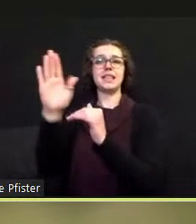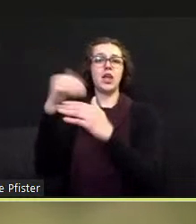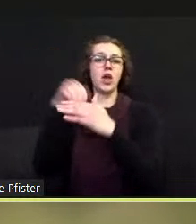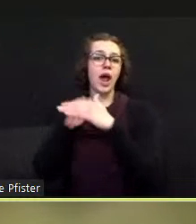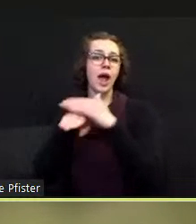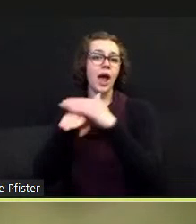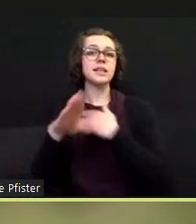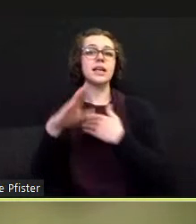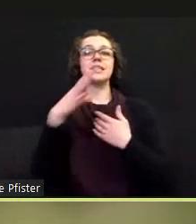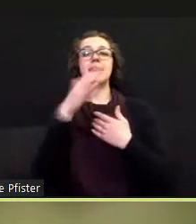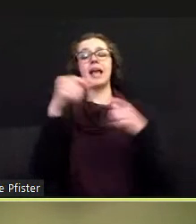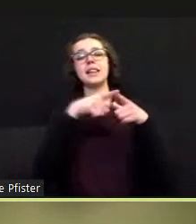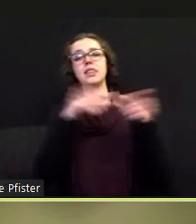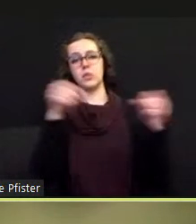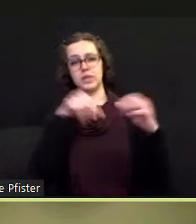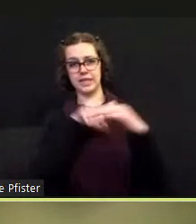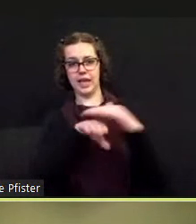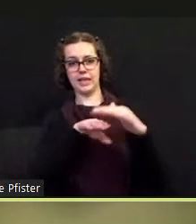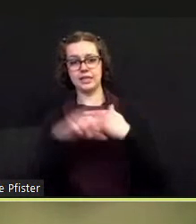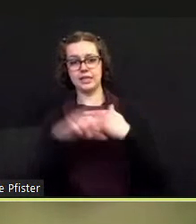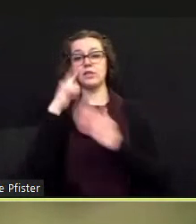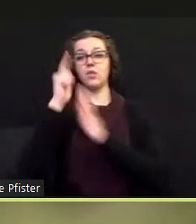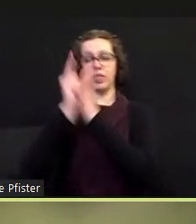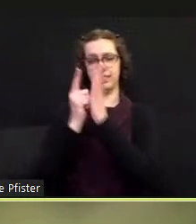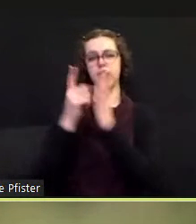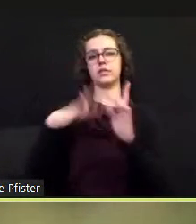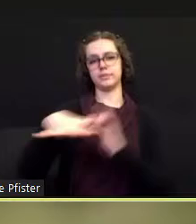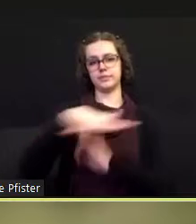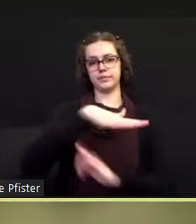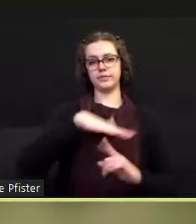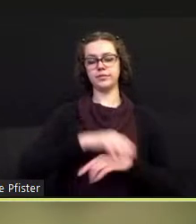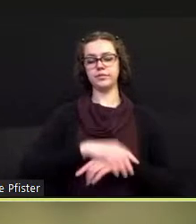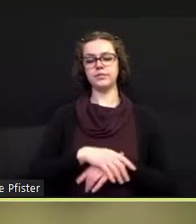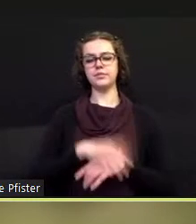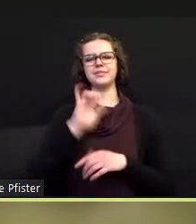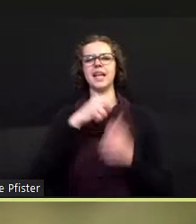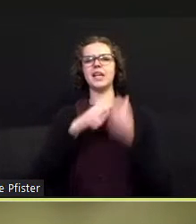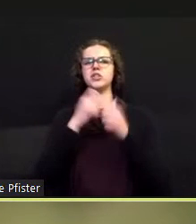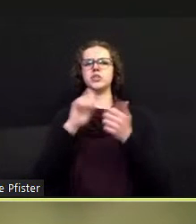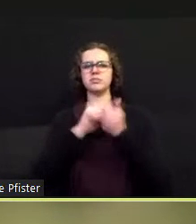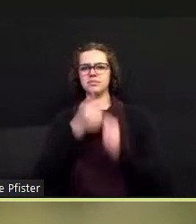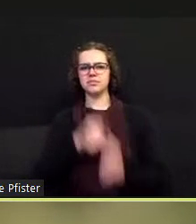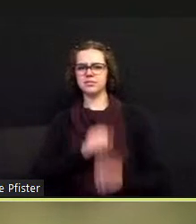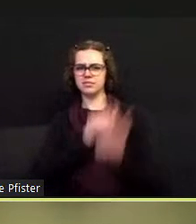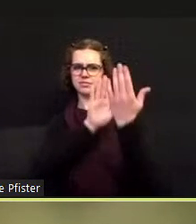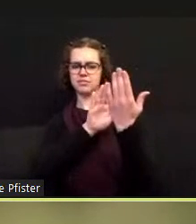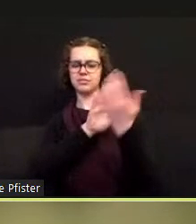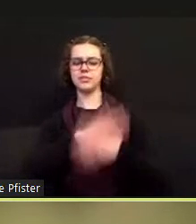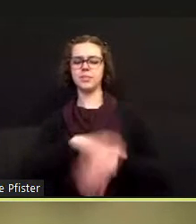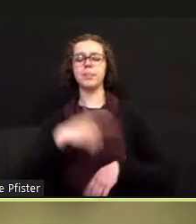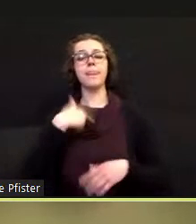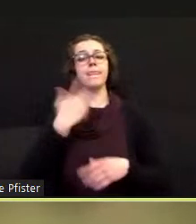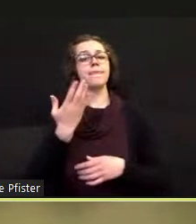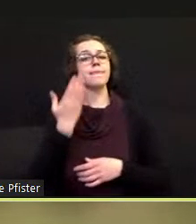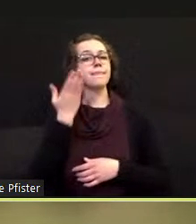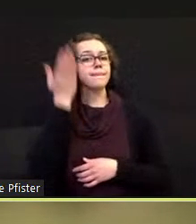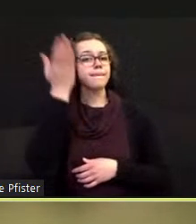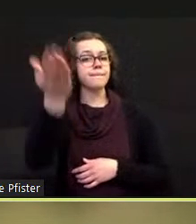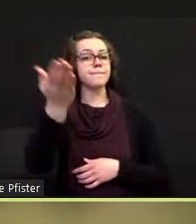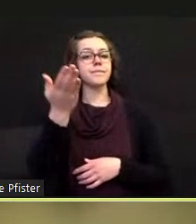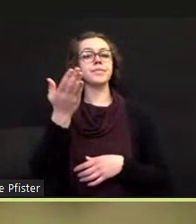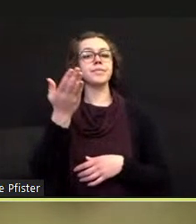their linguistic access. Now, to address these issues, I suggest that not only should police